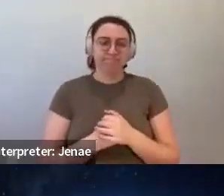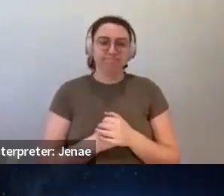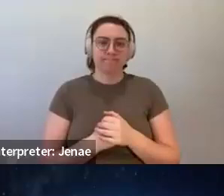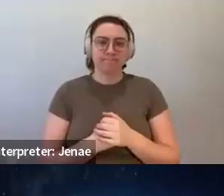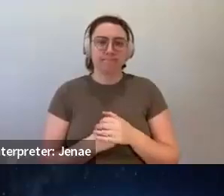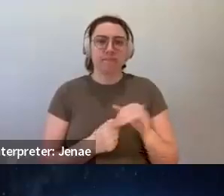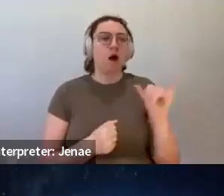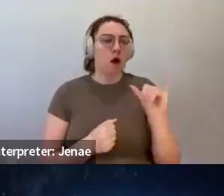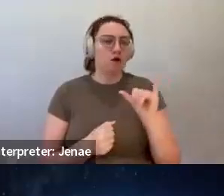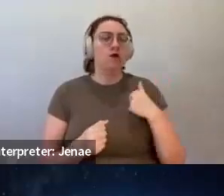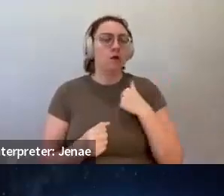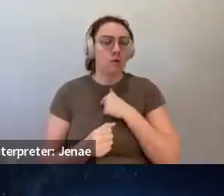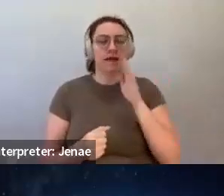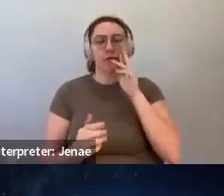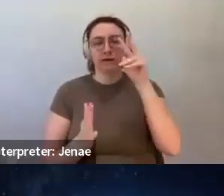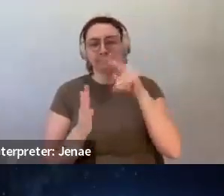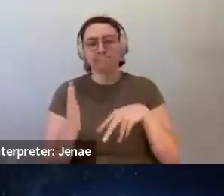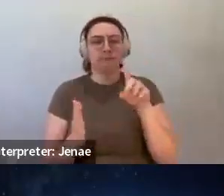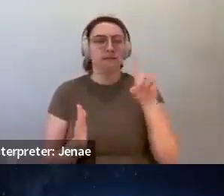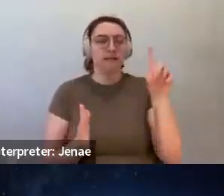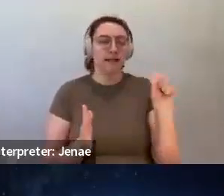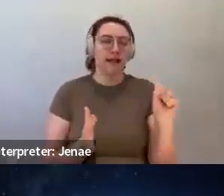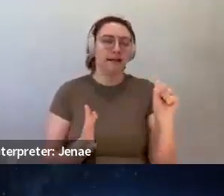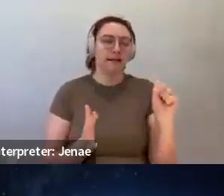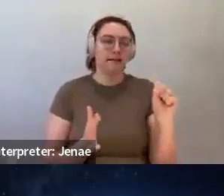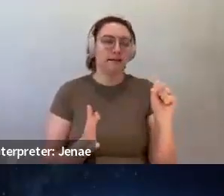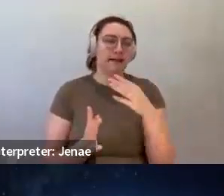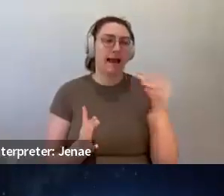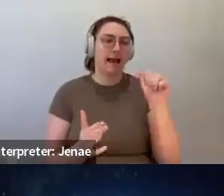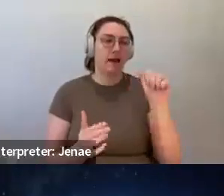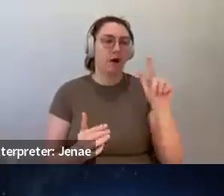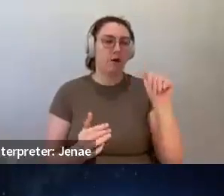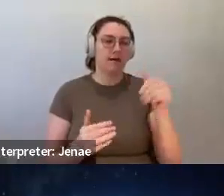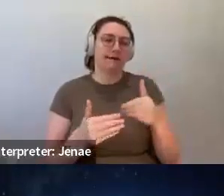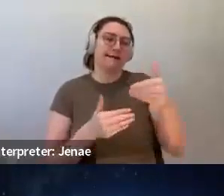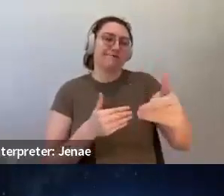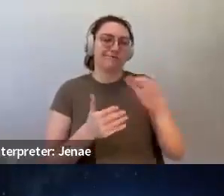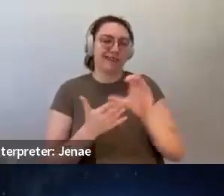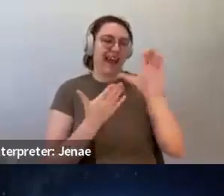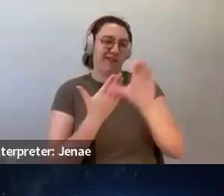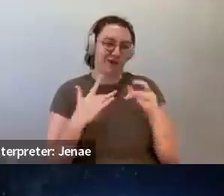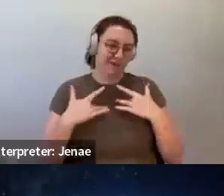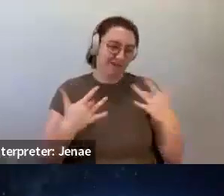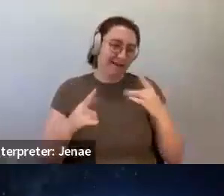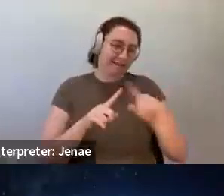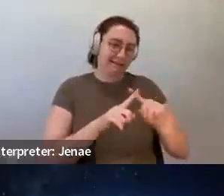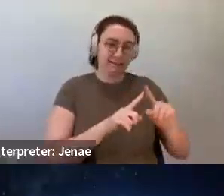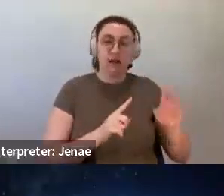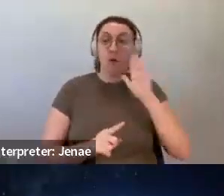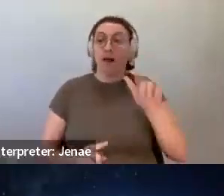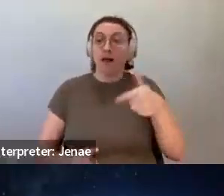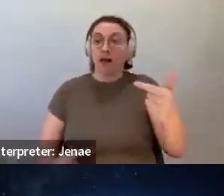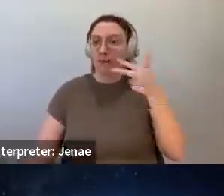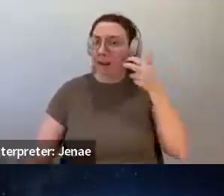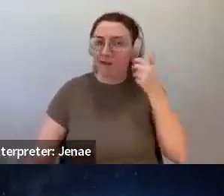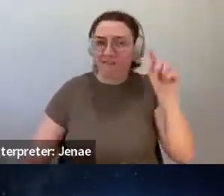as we will take a look at the Department of Developmental Services and Alta's upcoming calendar events. So I will throw it over to